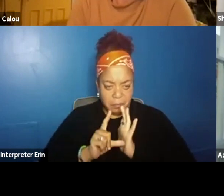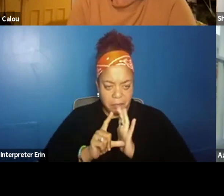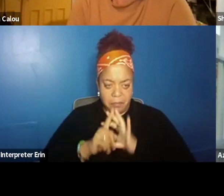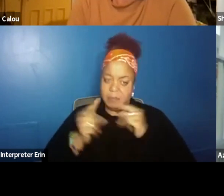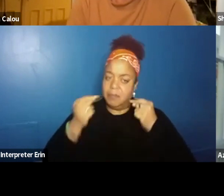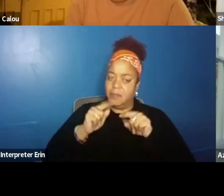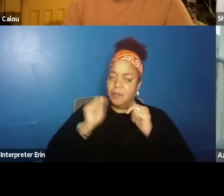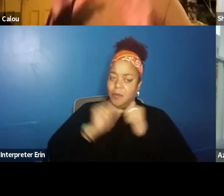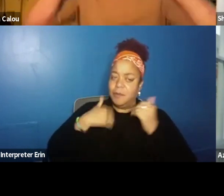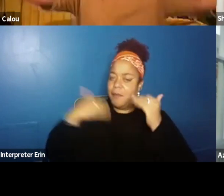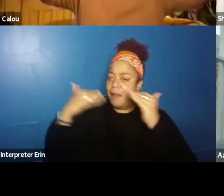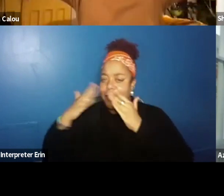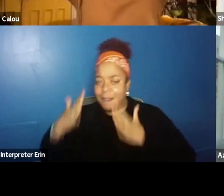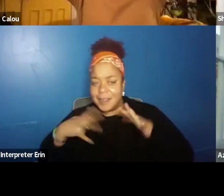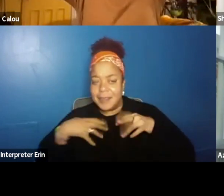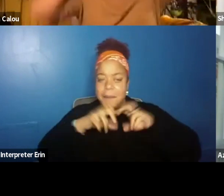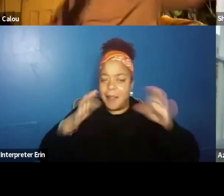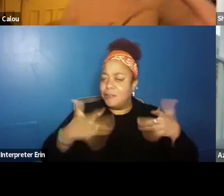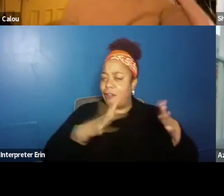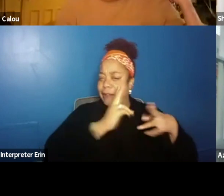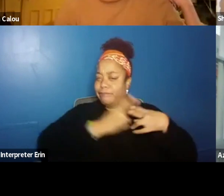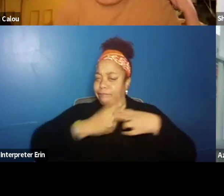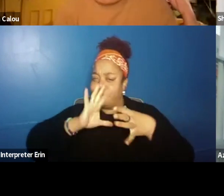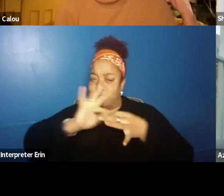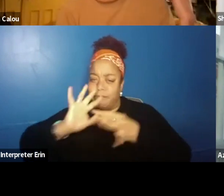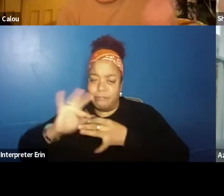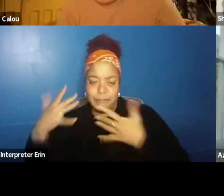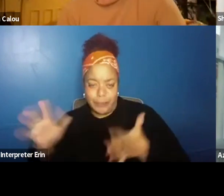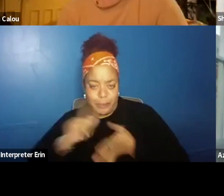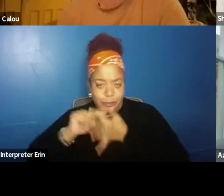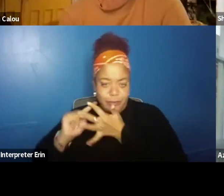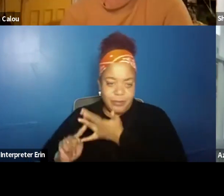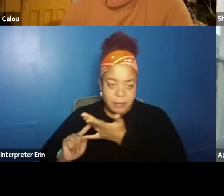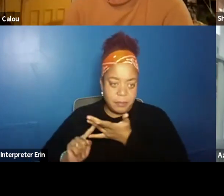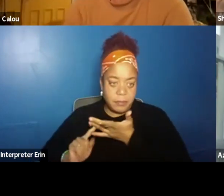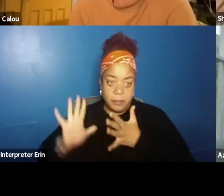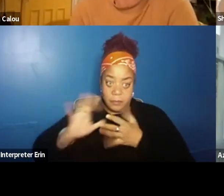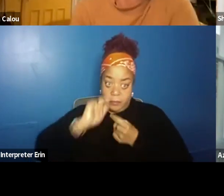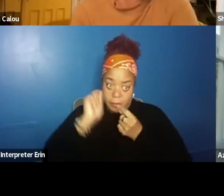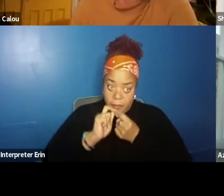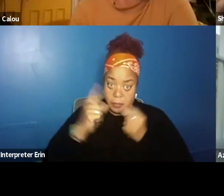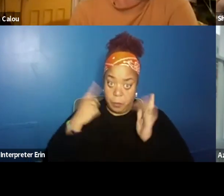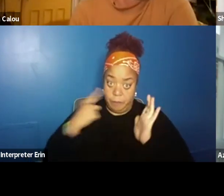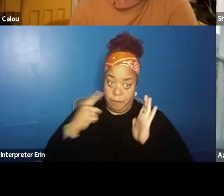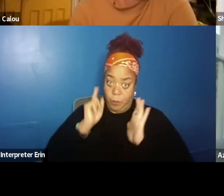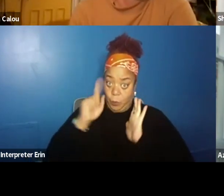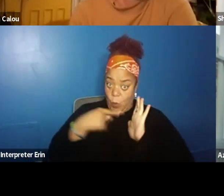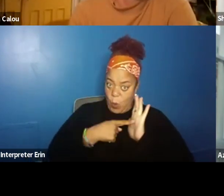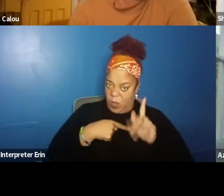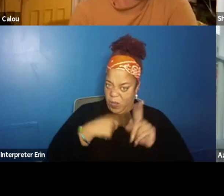already shared, but it's specific to the role, the positioning, and the consideration of